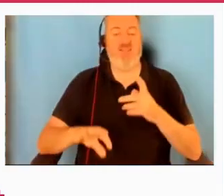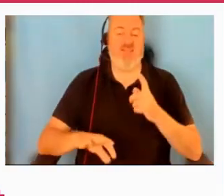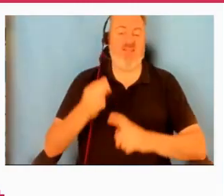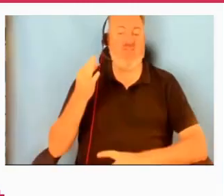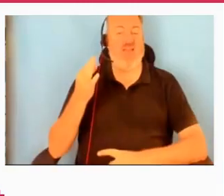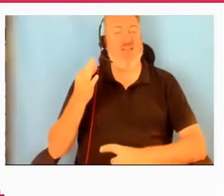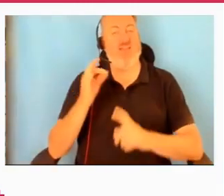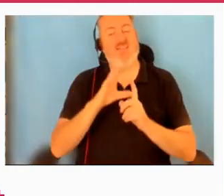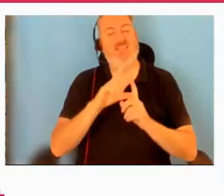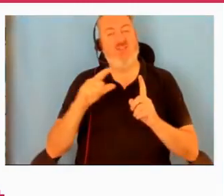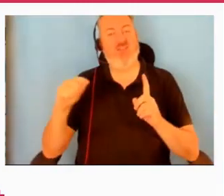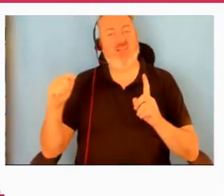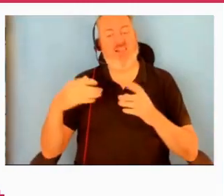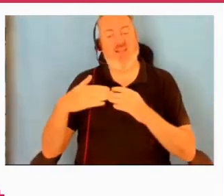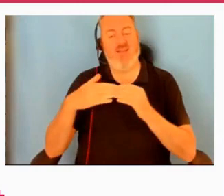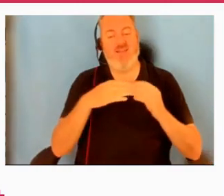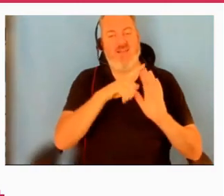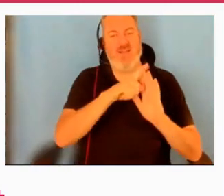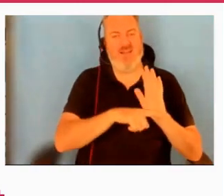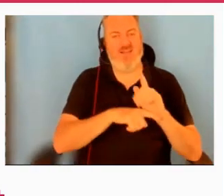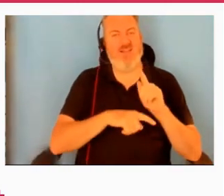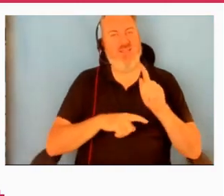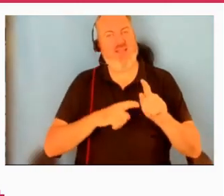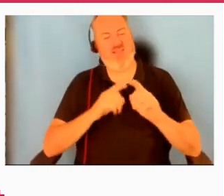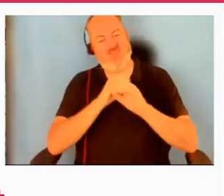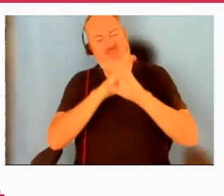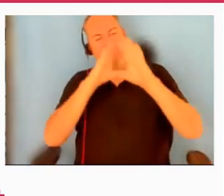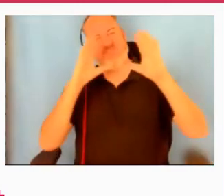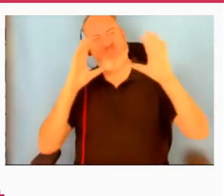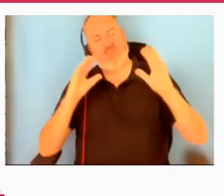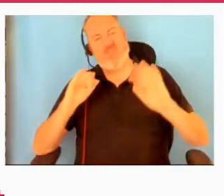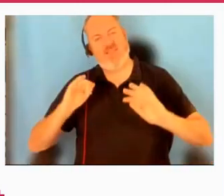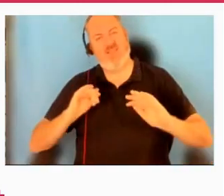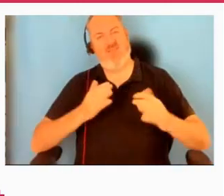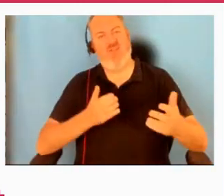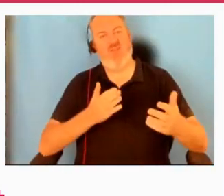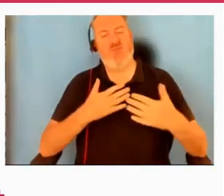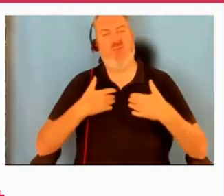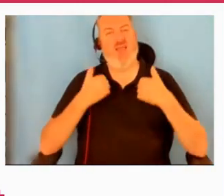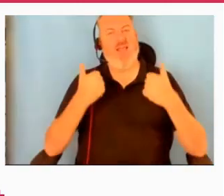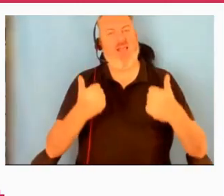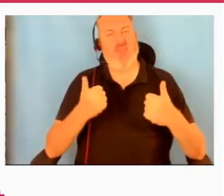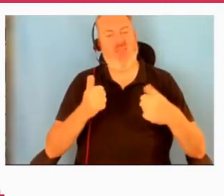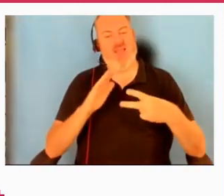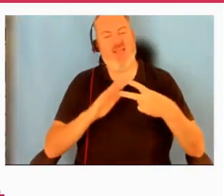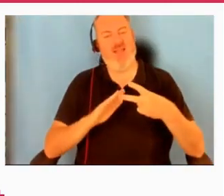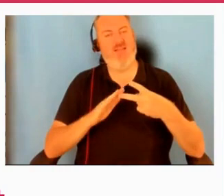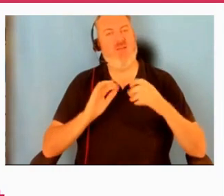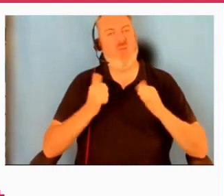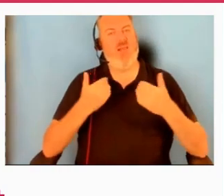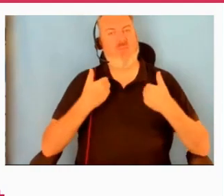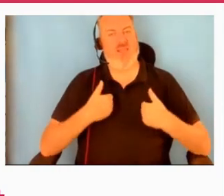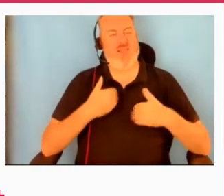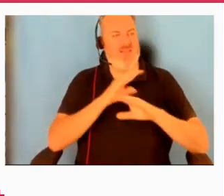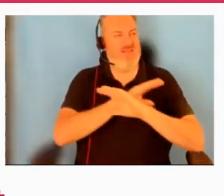And the guide is an introduction to the idea of digital health and well-being. It lets people know what's out